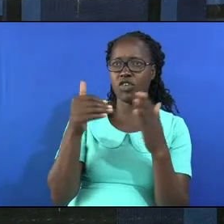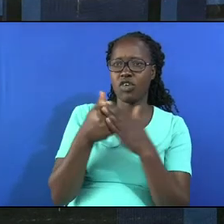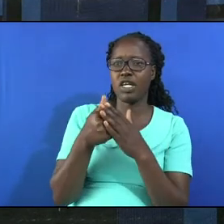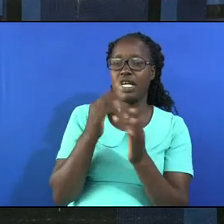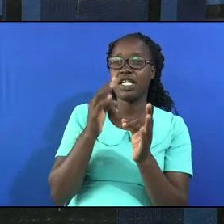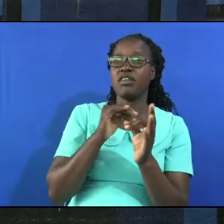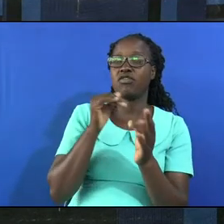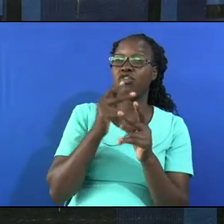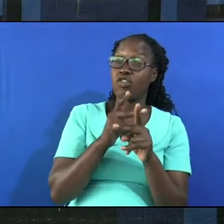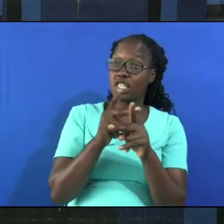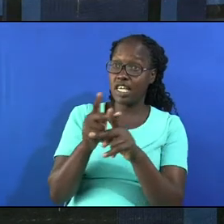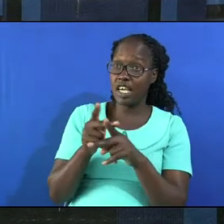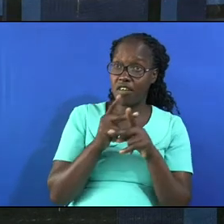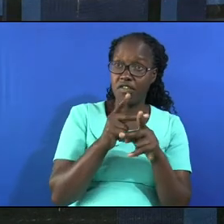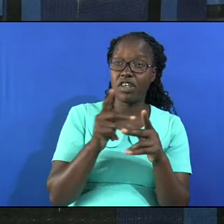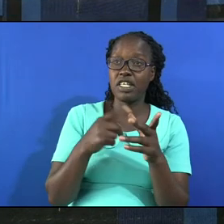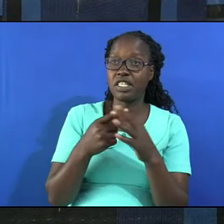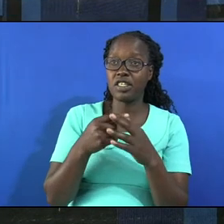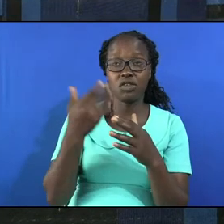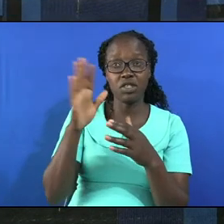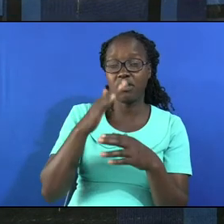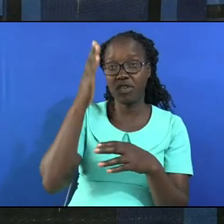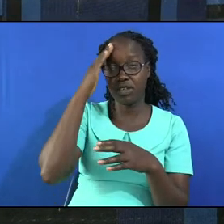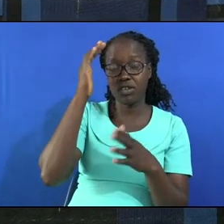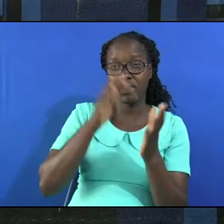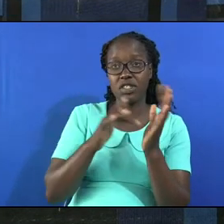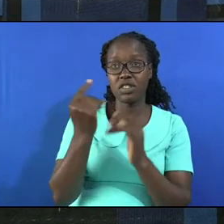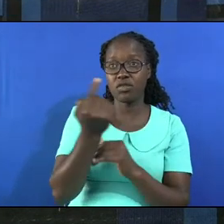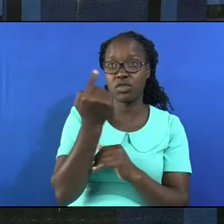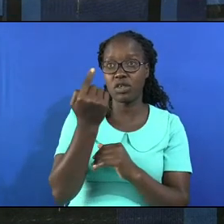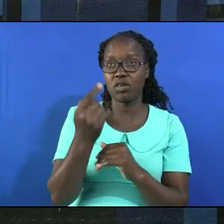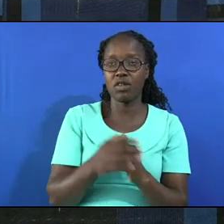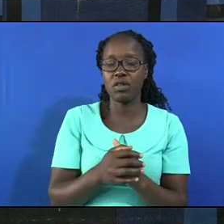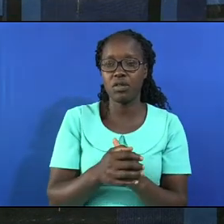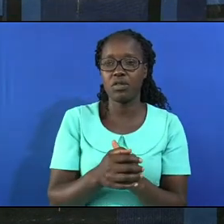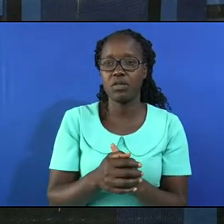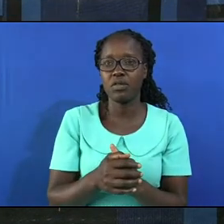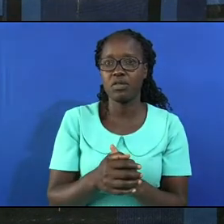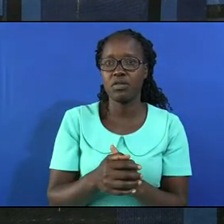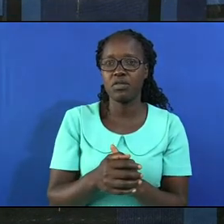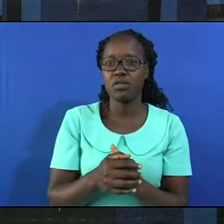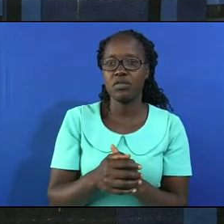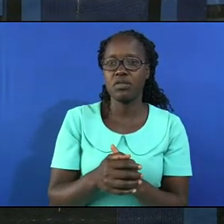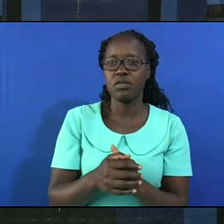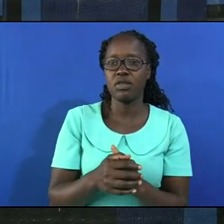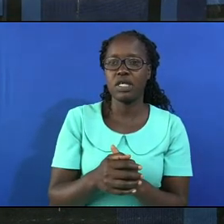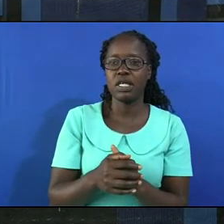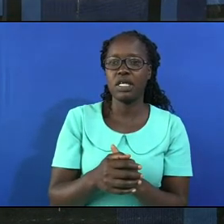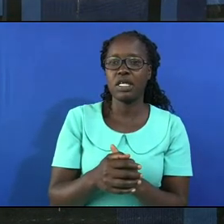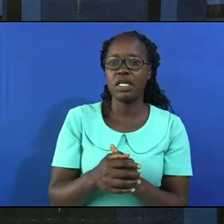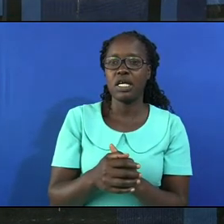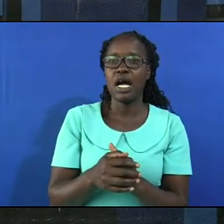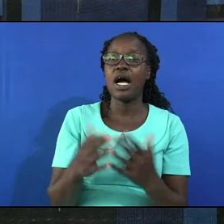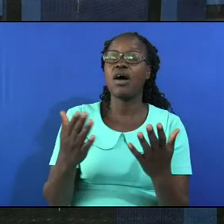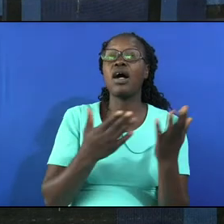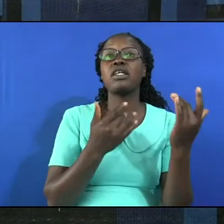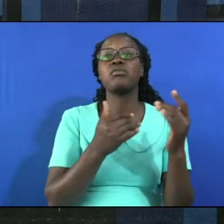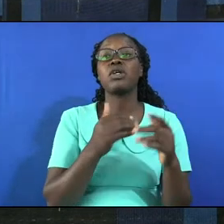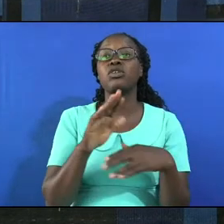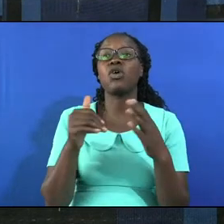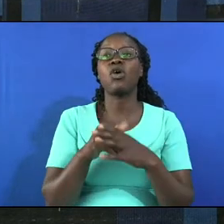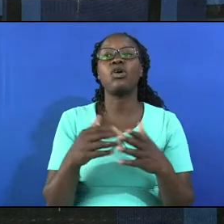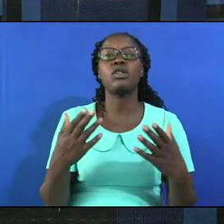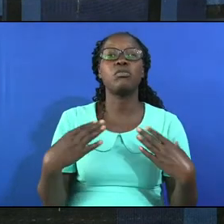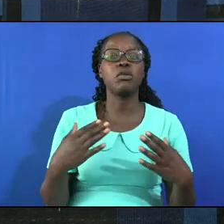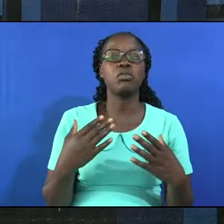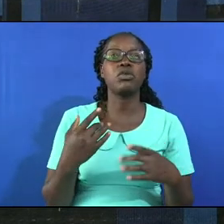if you are not careful, you will not even discover that Jesus was what? Was single. And that's how I expect all the single people to